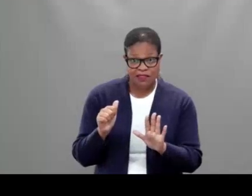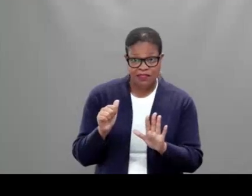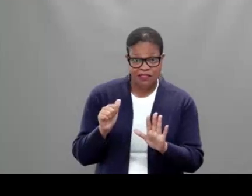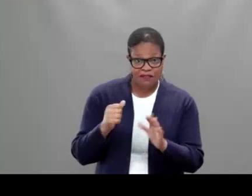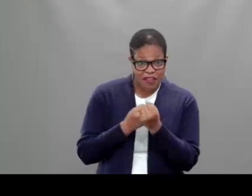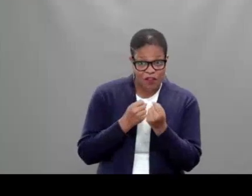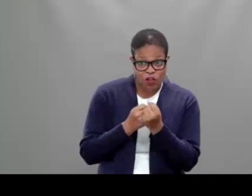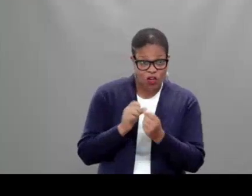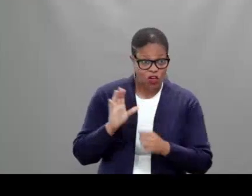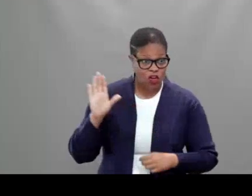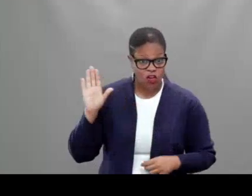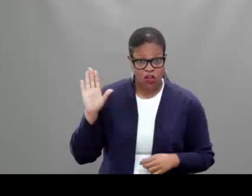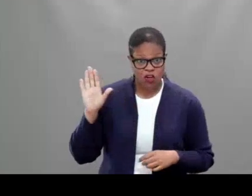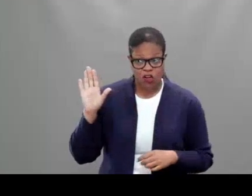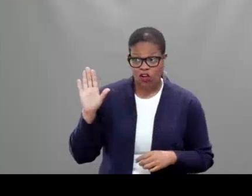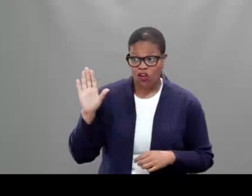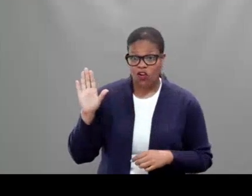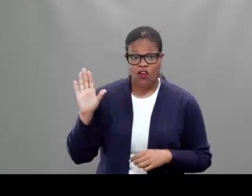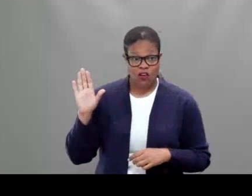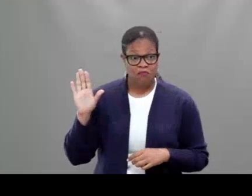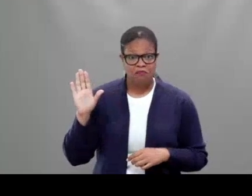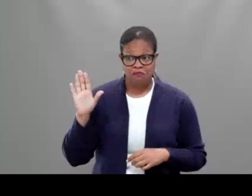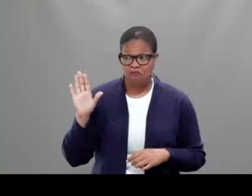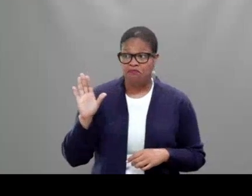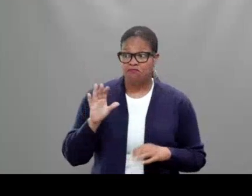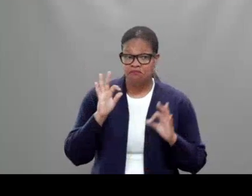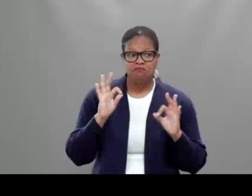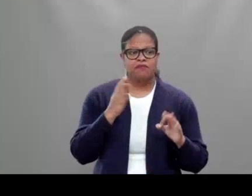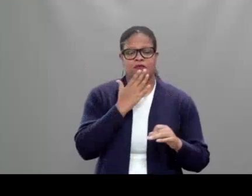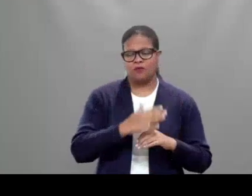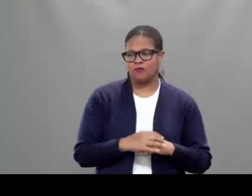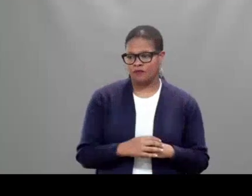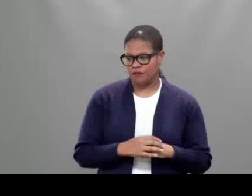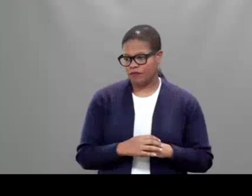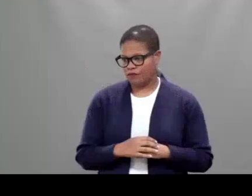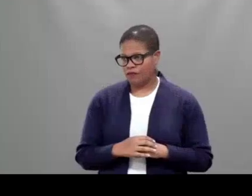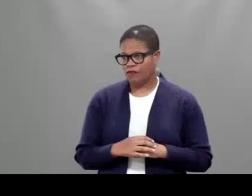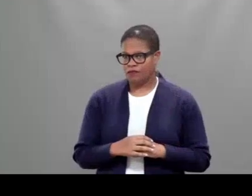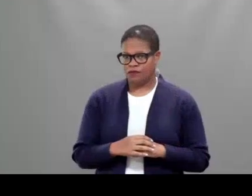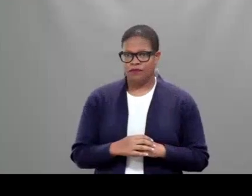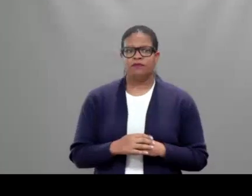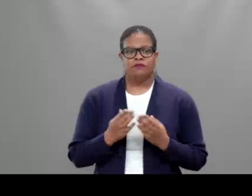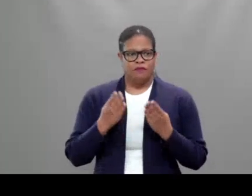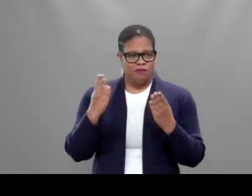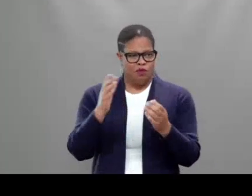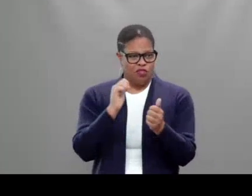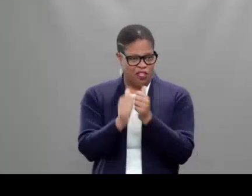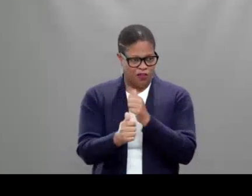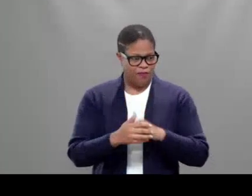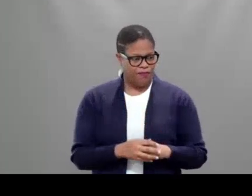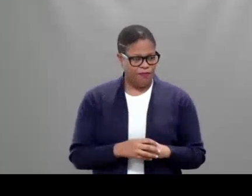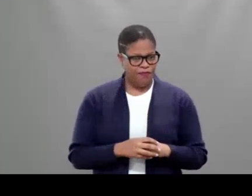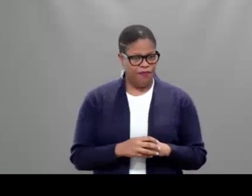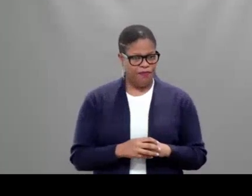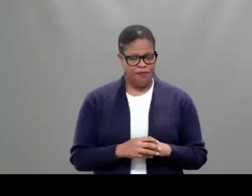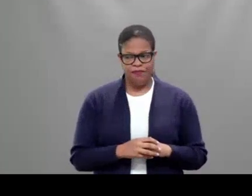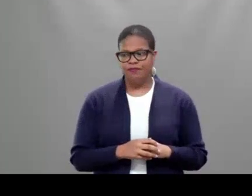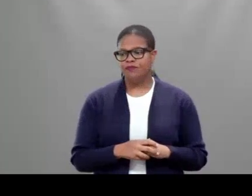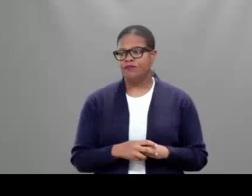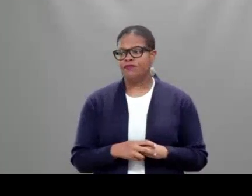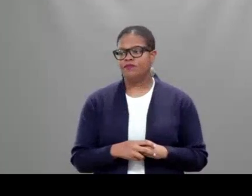all in favor? Aye, all favor sign. Thank you. Motion carried. Hey, thanks.